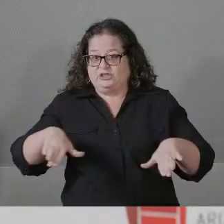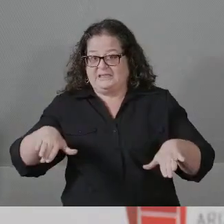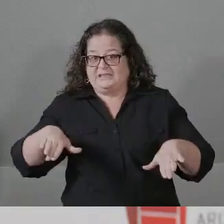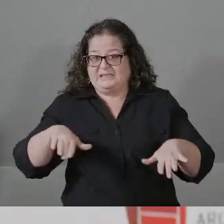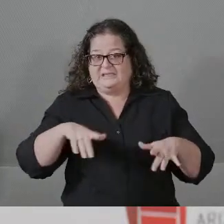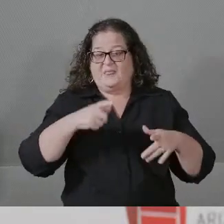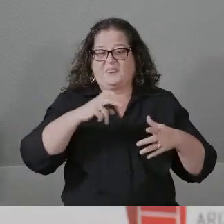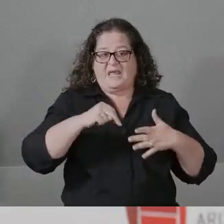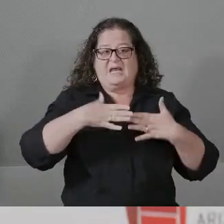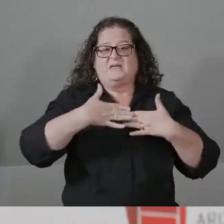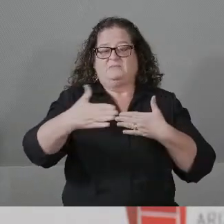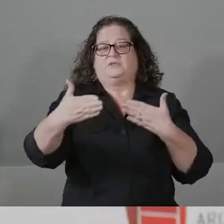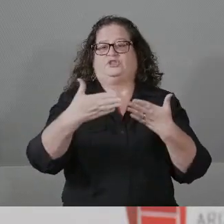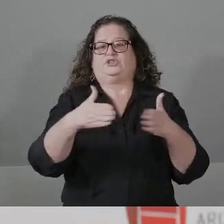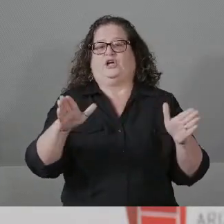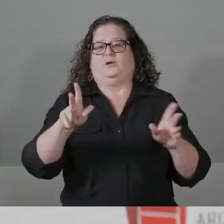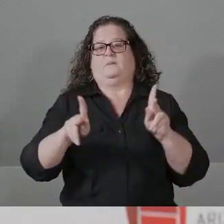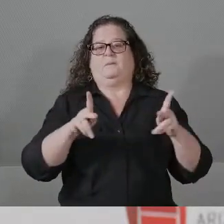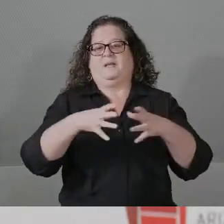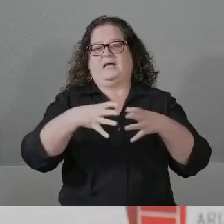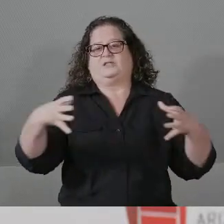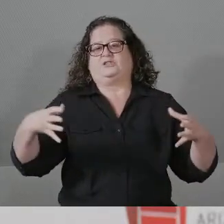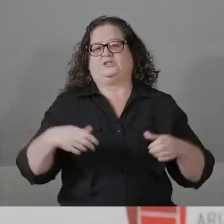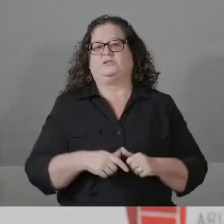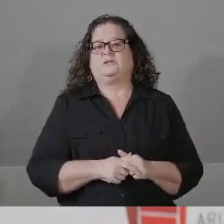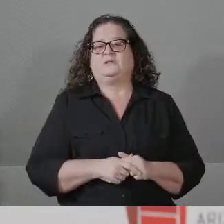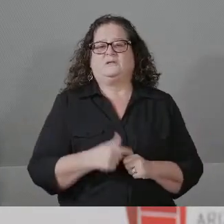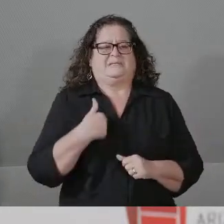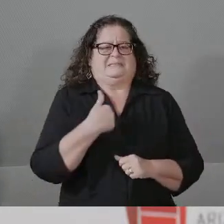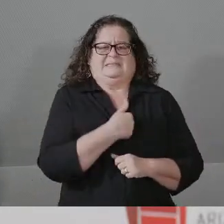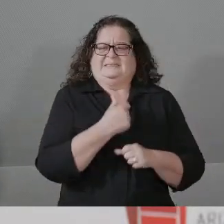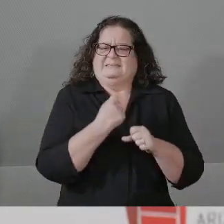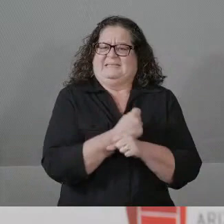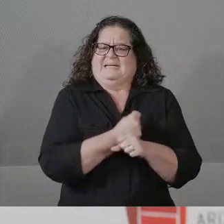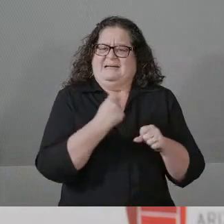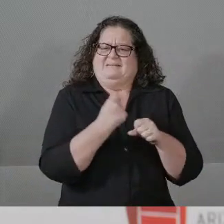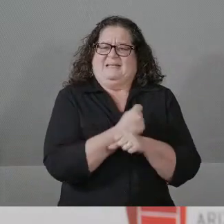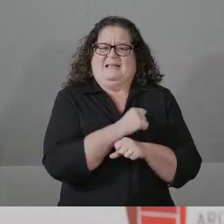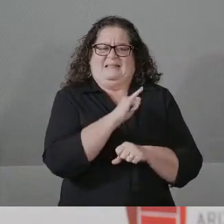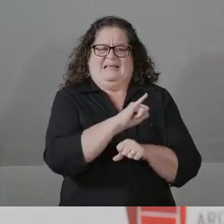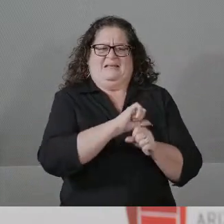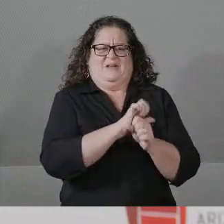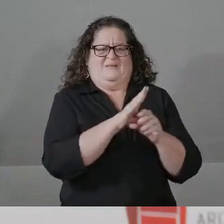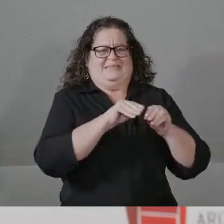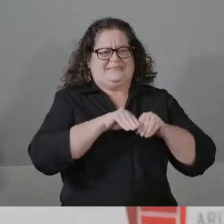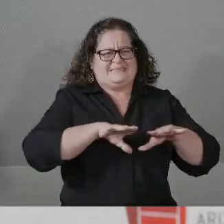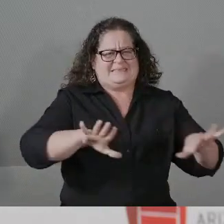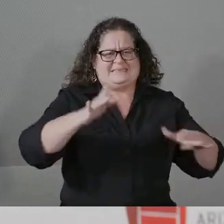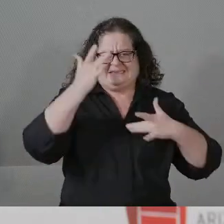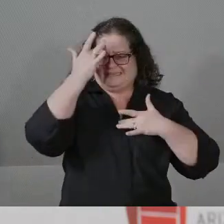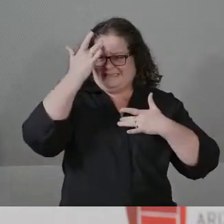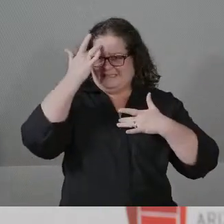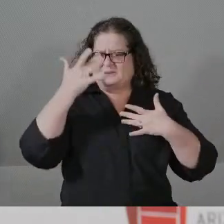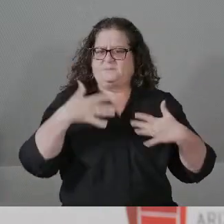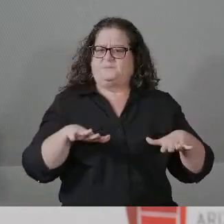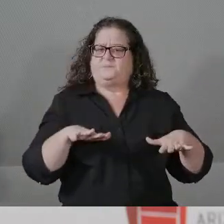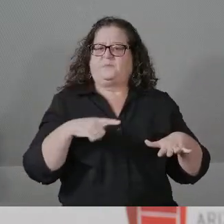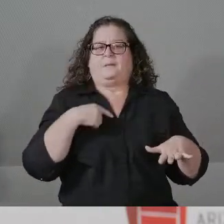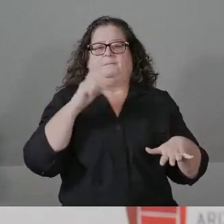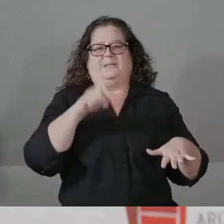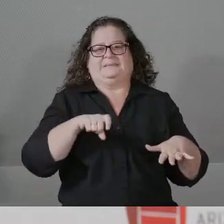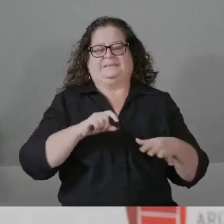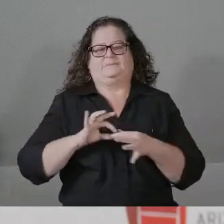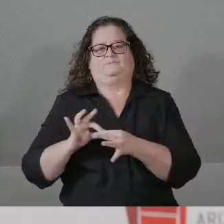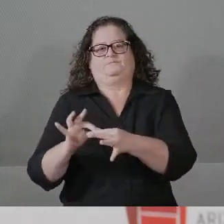We're fighting against this vicious virus, but we have to be unified in collective efforts to save lives